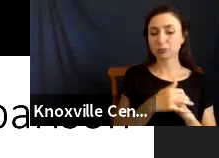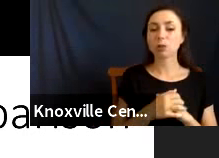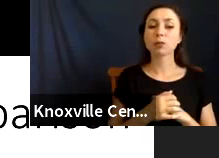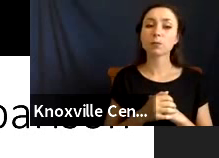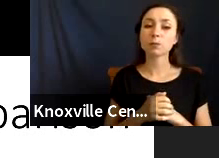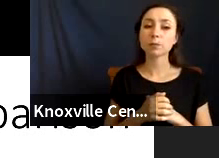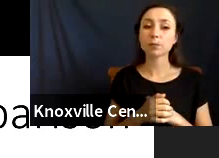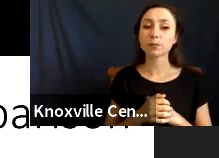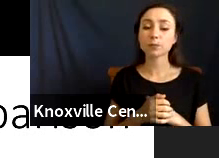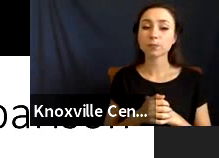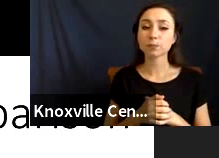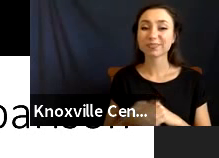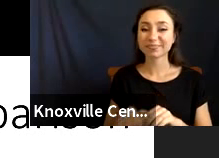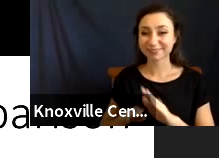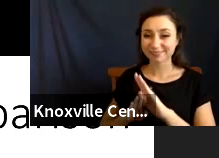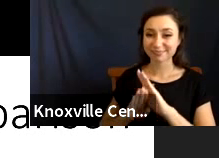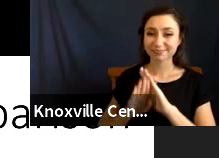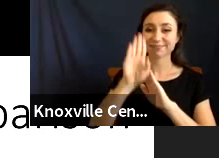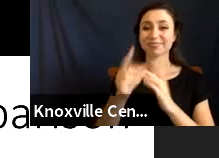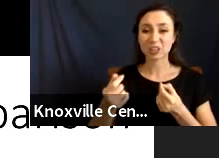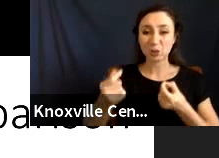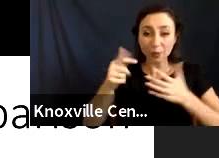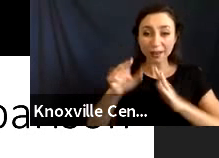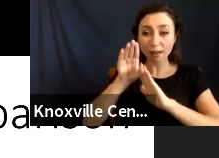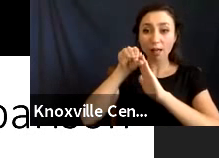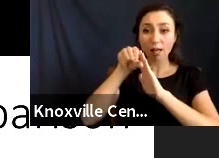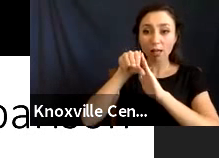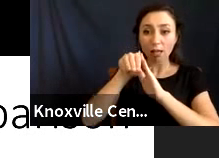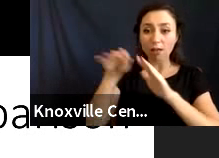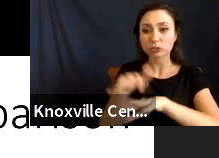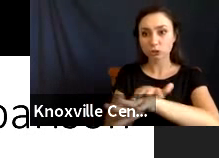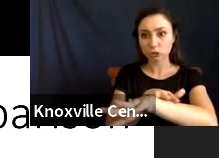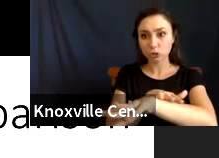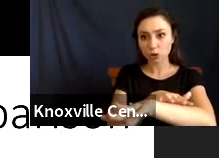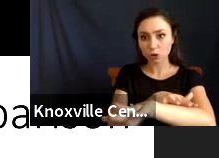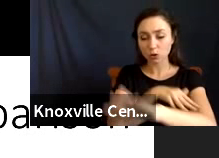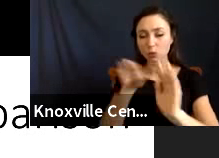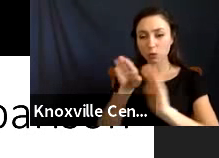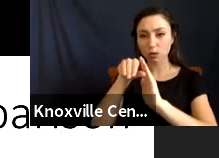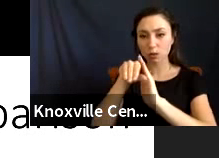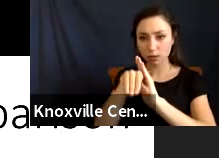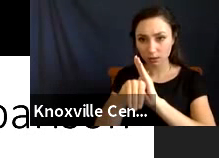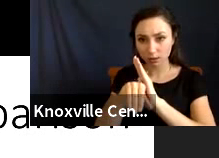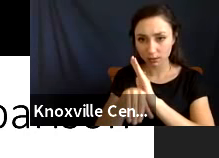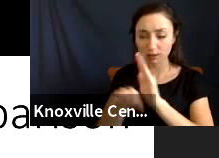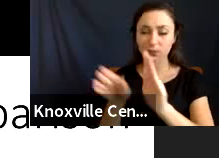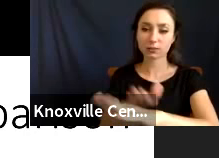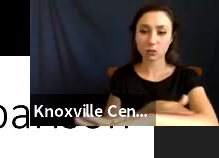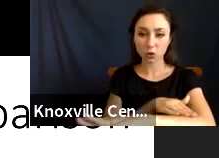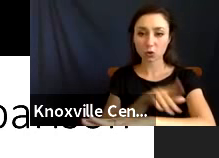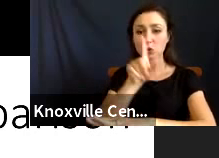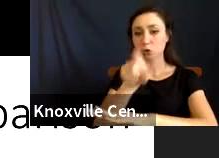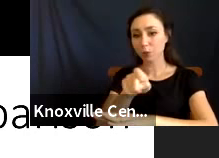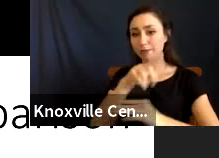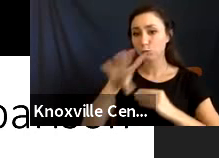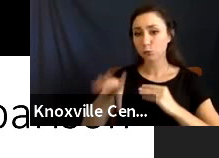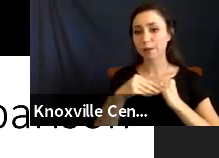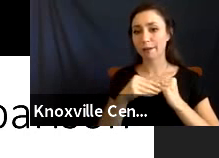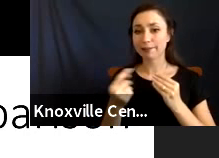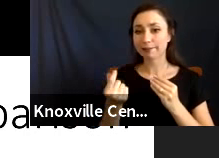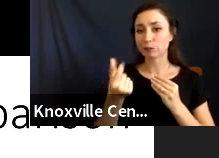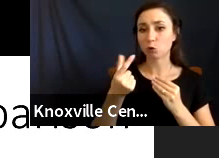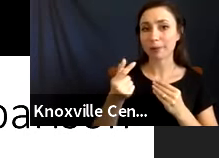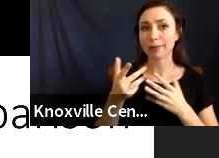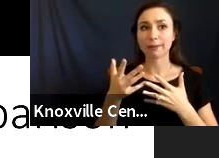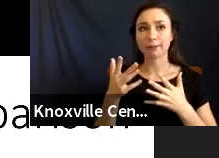go up a whole lot faster than you go down. And so you have to build in a little bit of cushion, if you will, for the